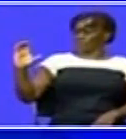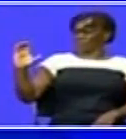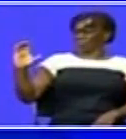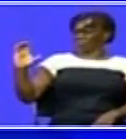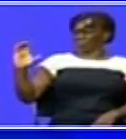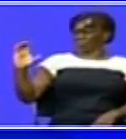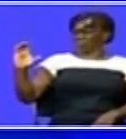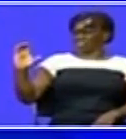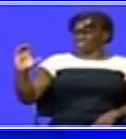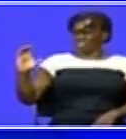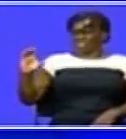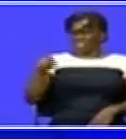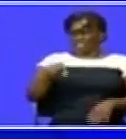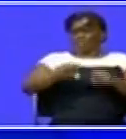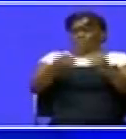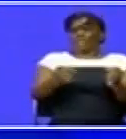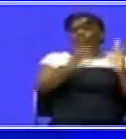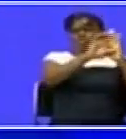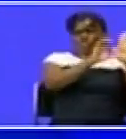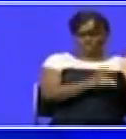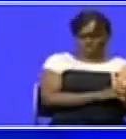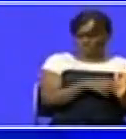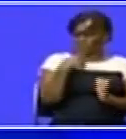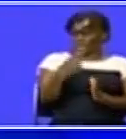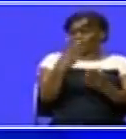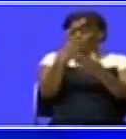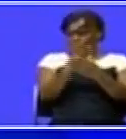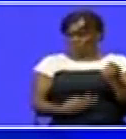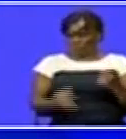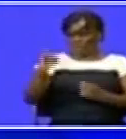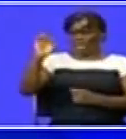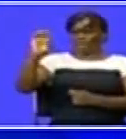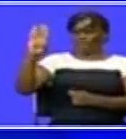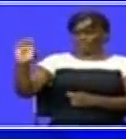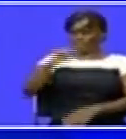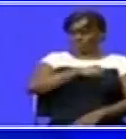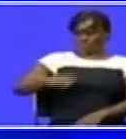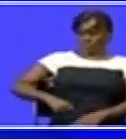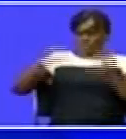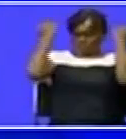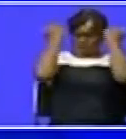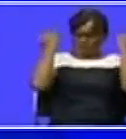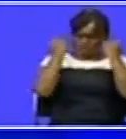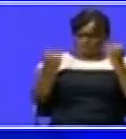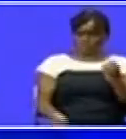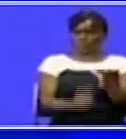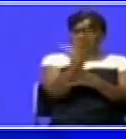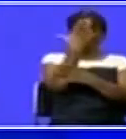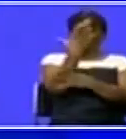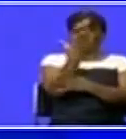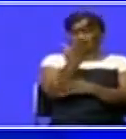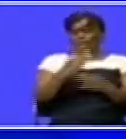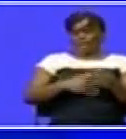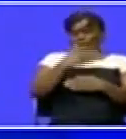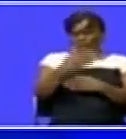is tantamount to a coup against the Constitution. He says both IEBC and the Supreme Court of Kenya are institutions created and anchored